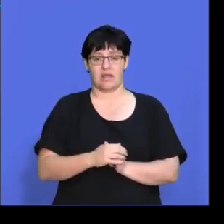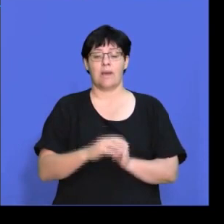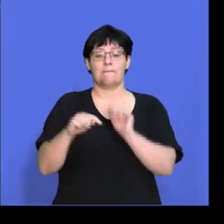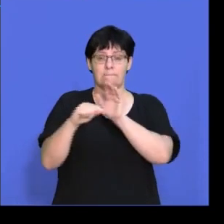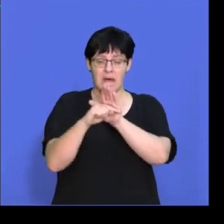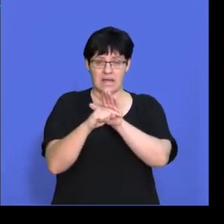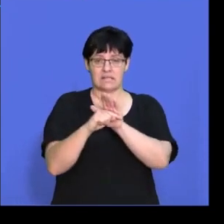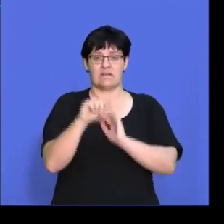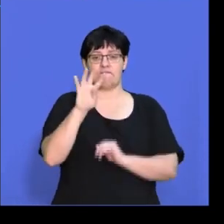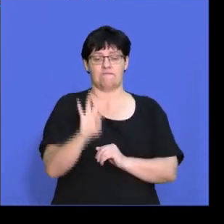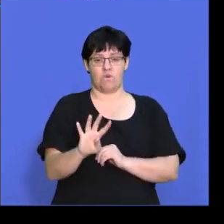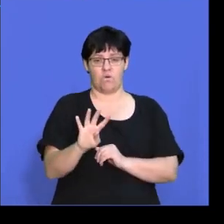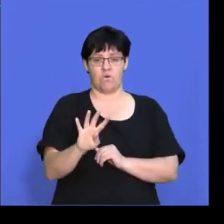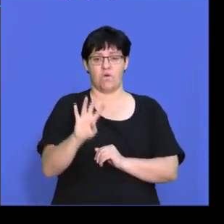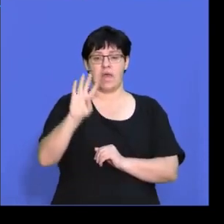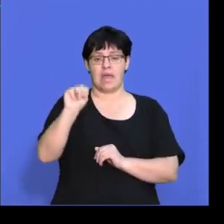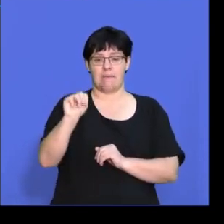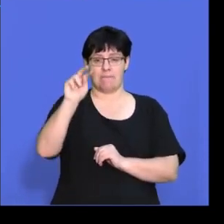and then that's minus